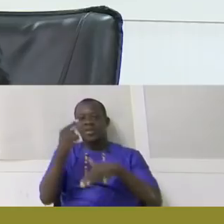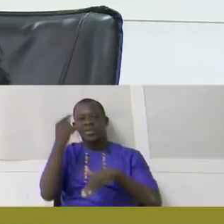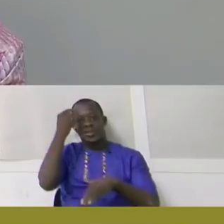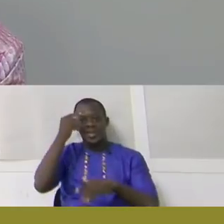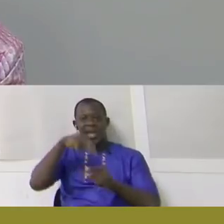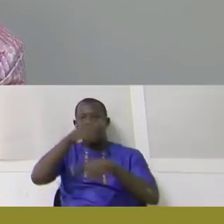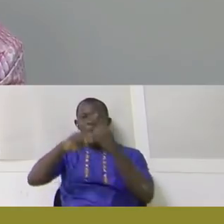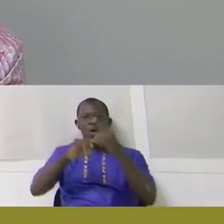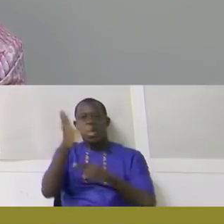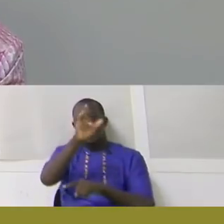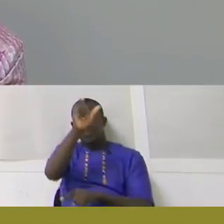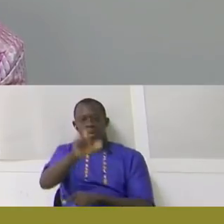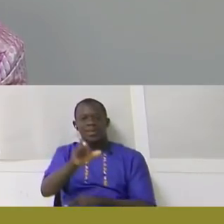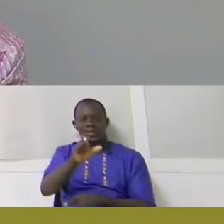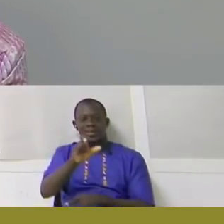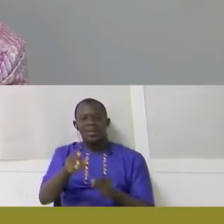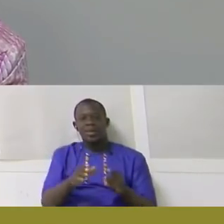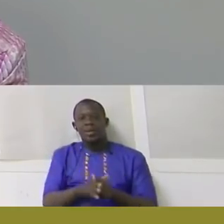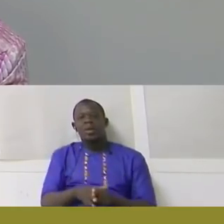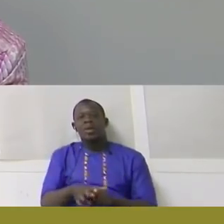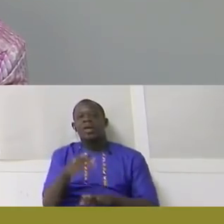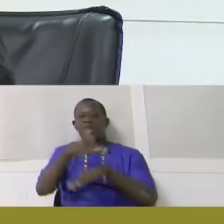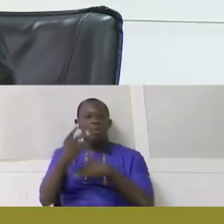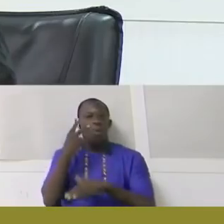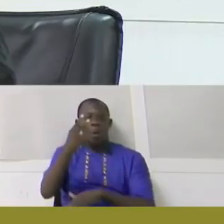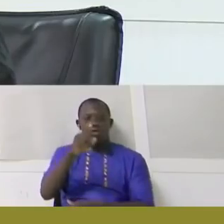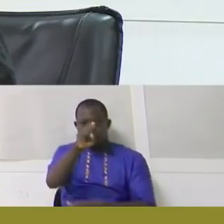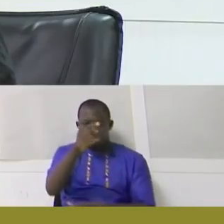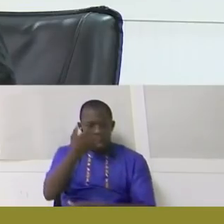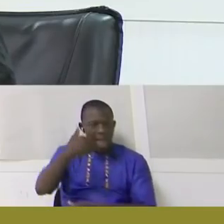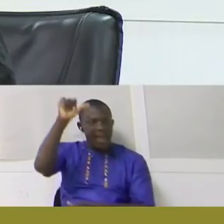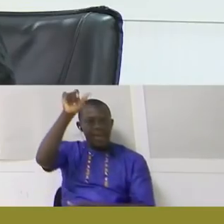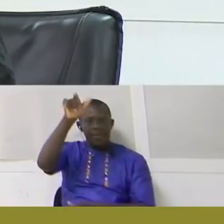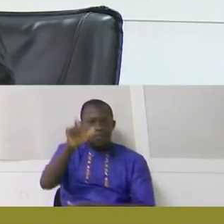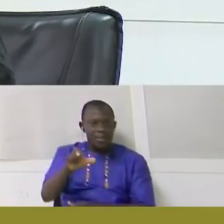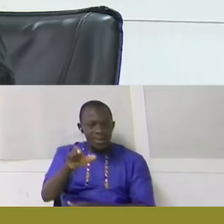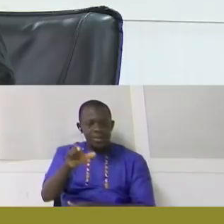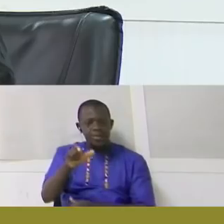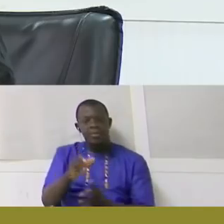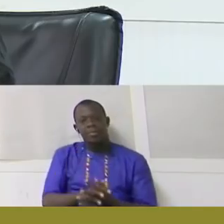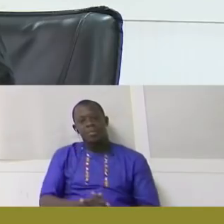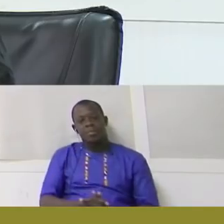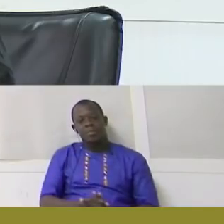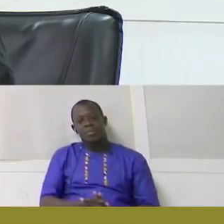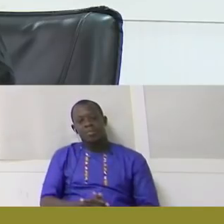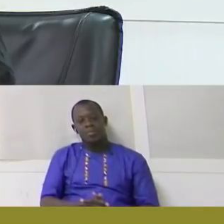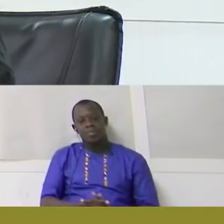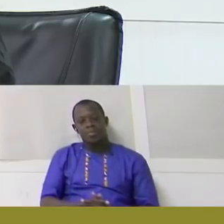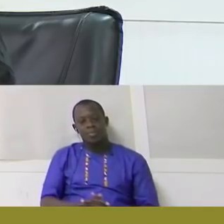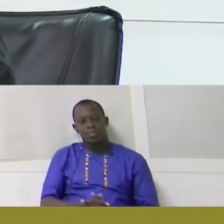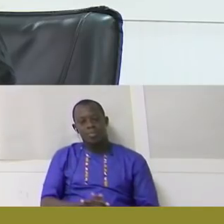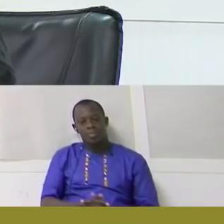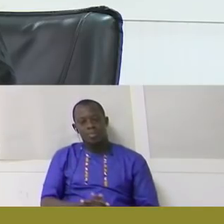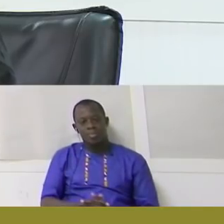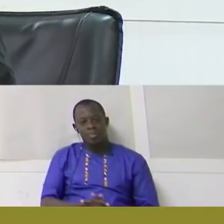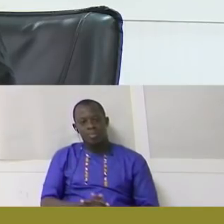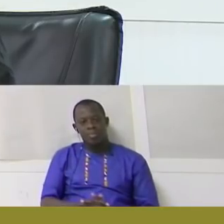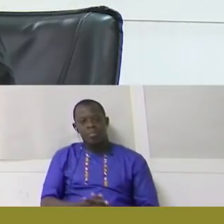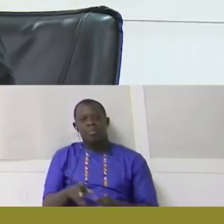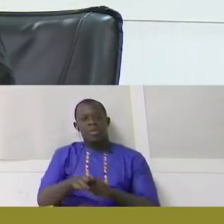not discriminate setut mag nga it does not check whether you are an elderly